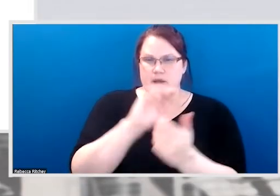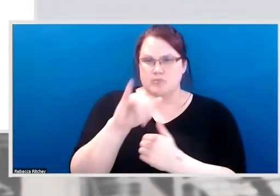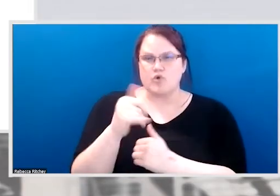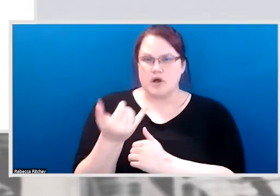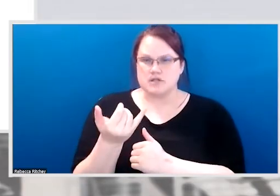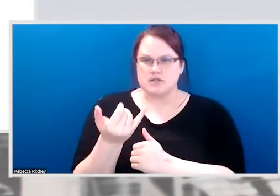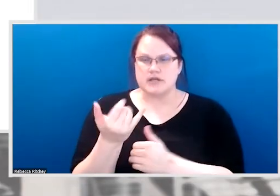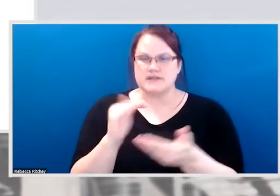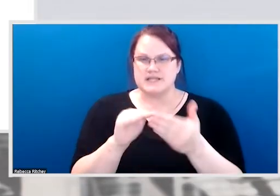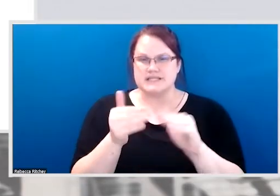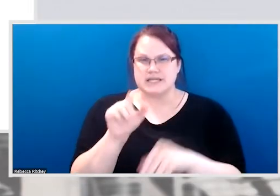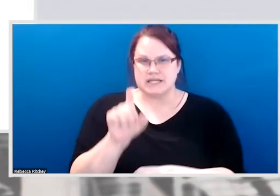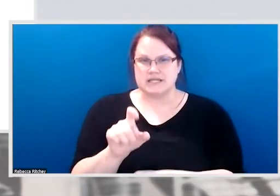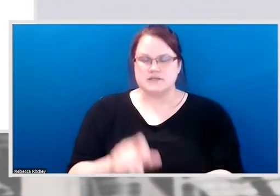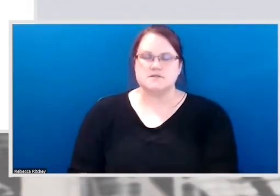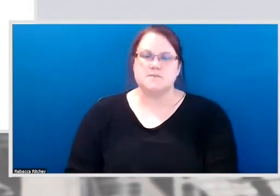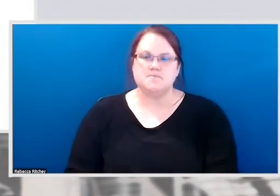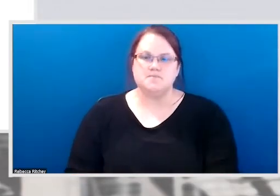the city is leading.